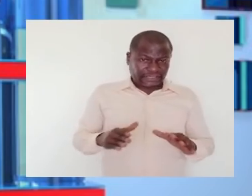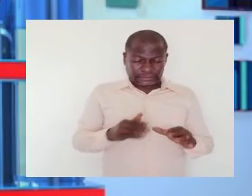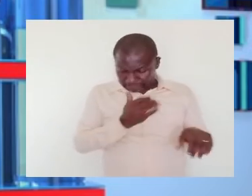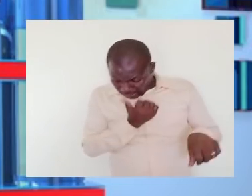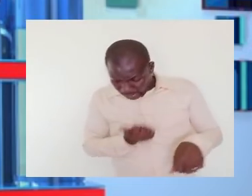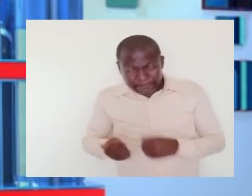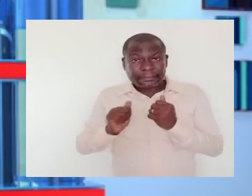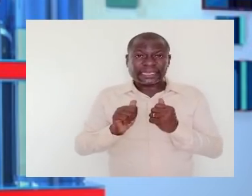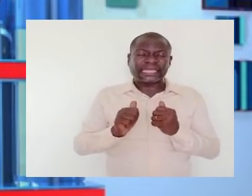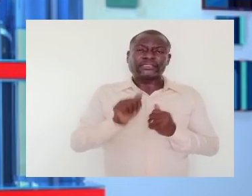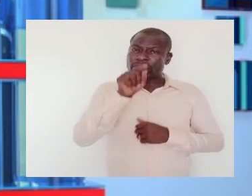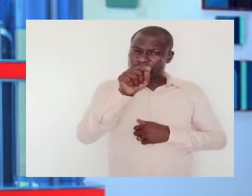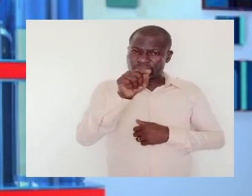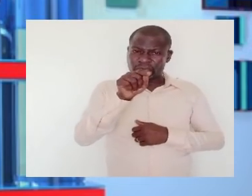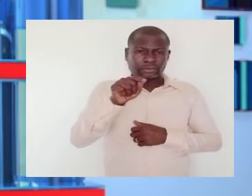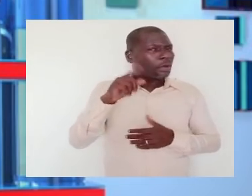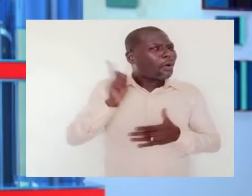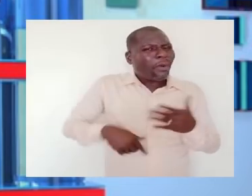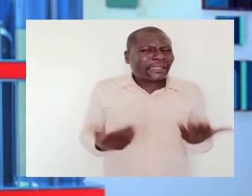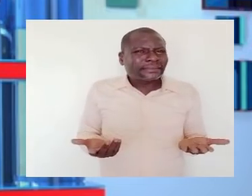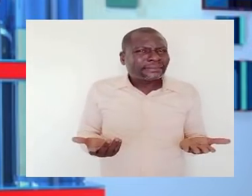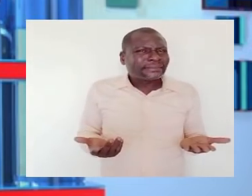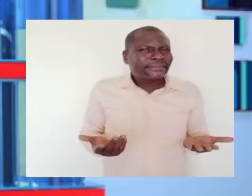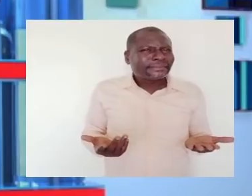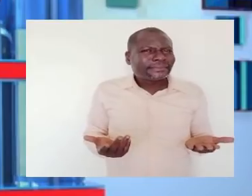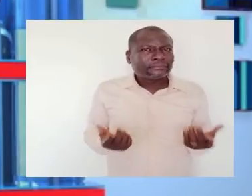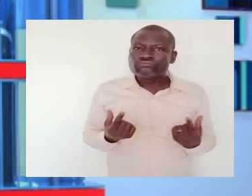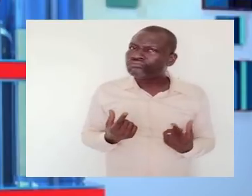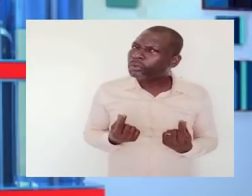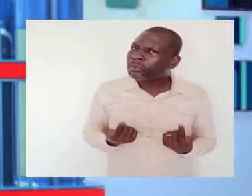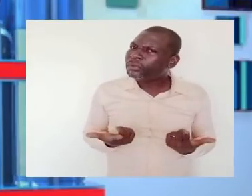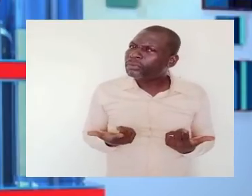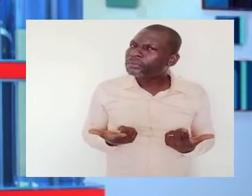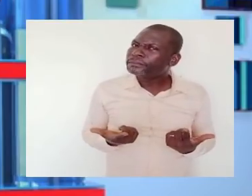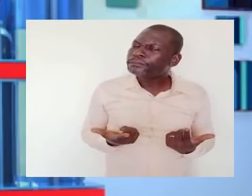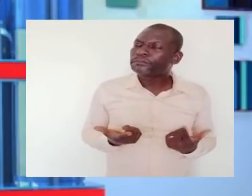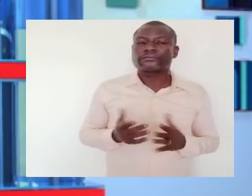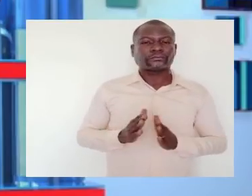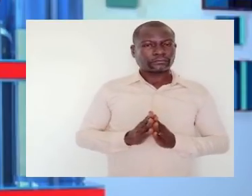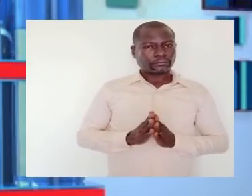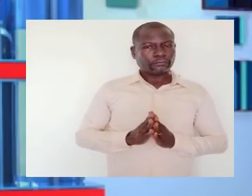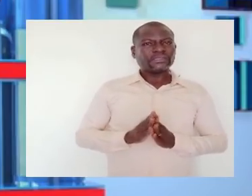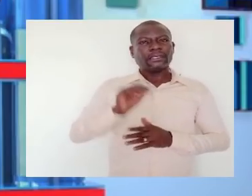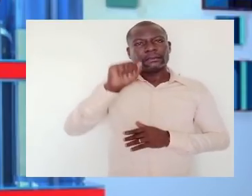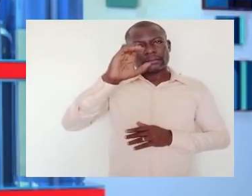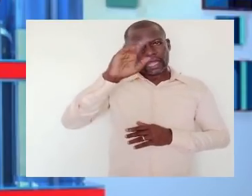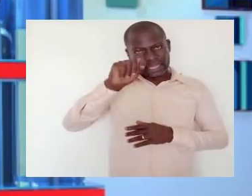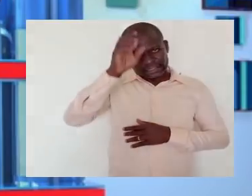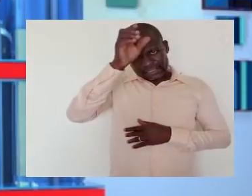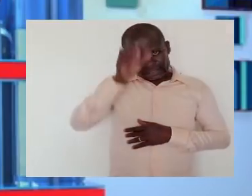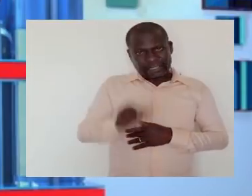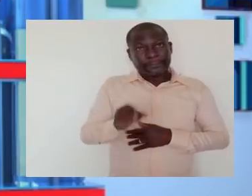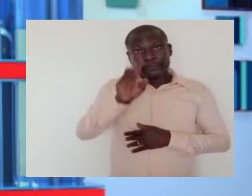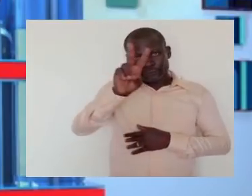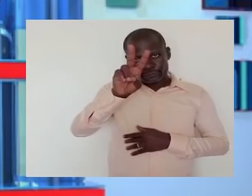ewia wa ba ba ye ogidini asembisa ne se na edan ana wujidie Acts chapter